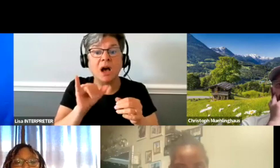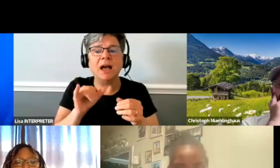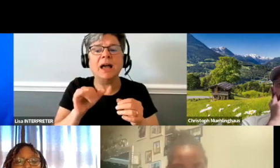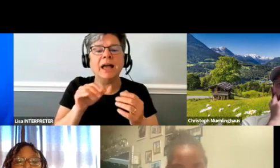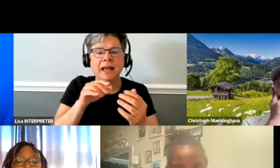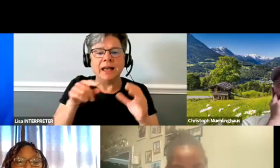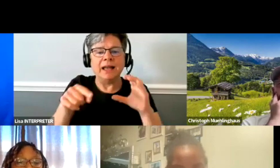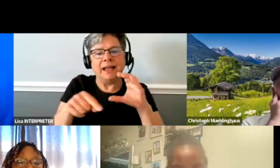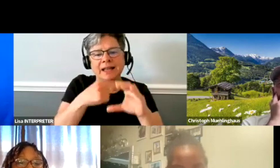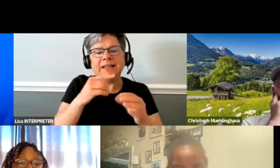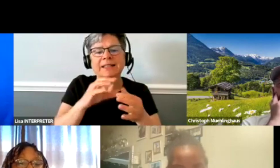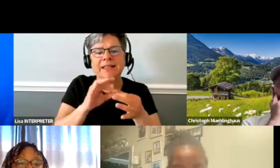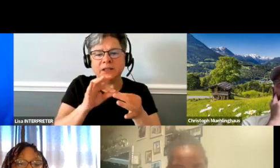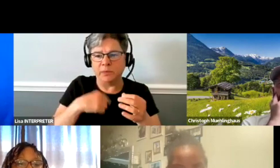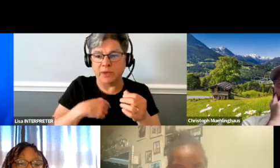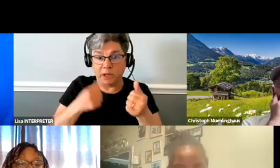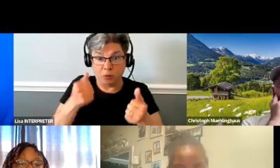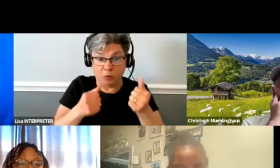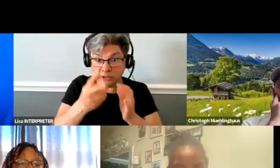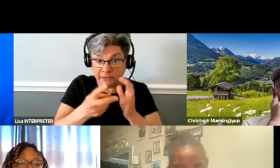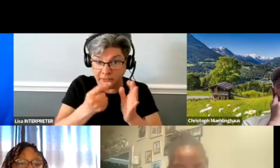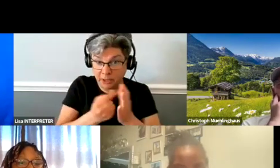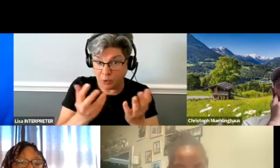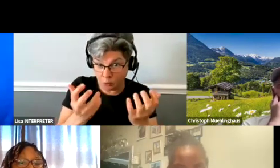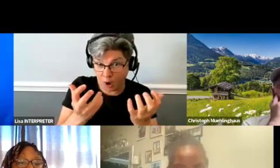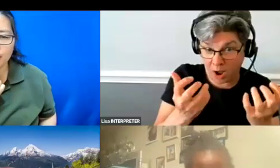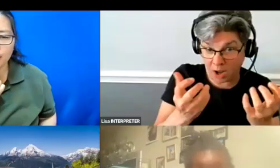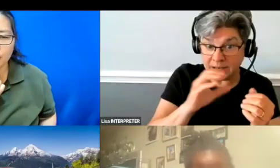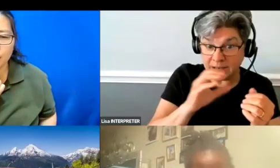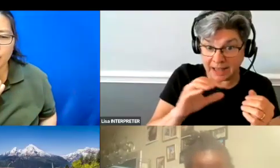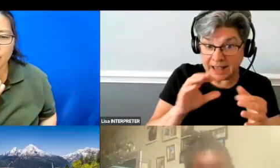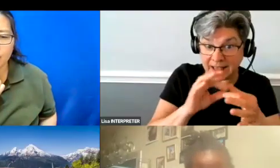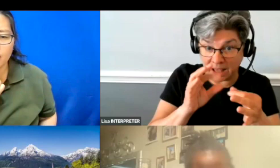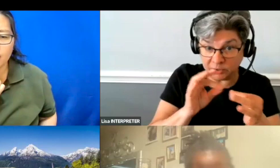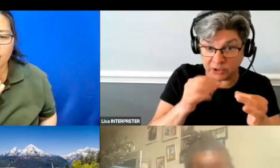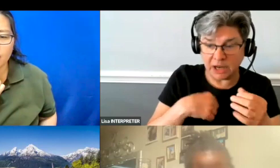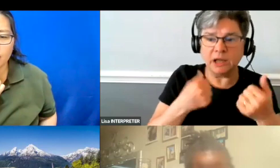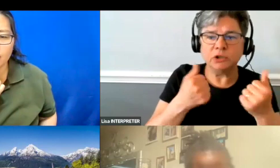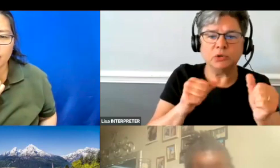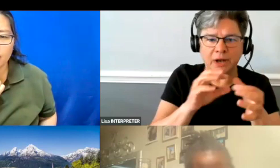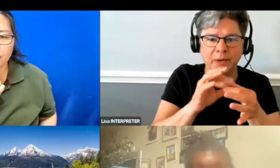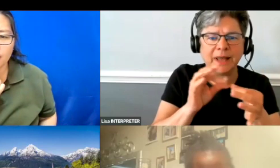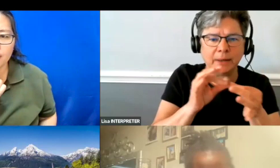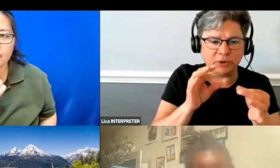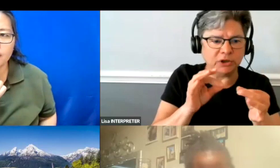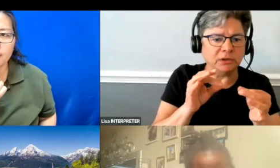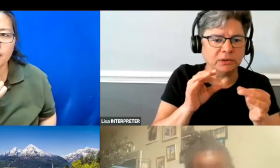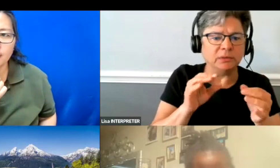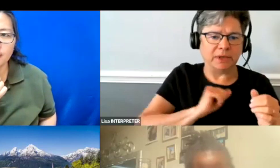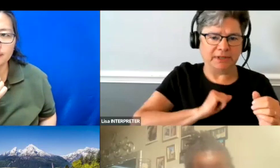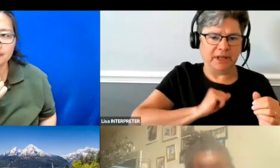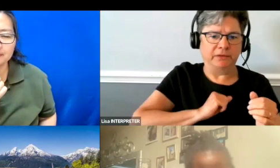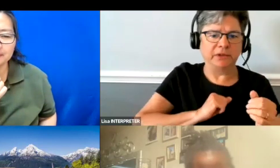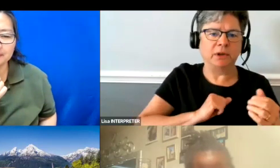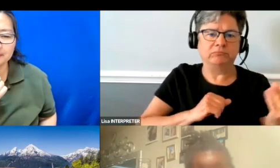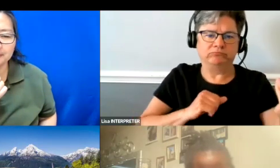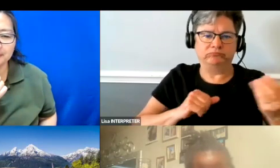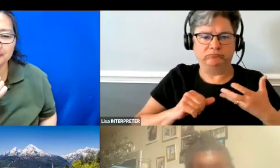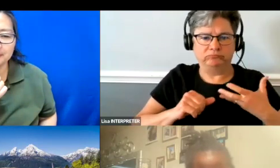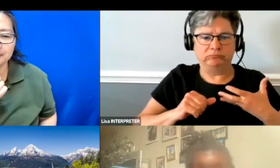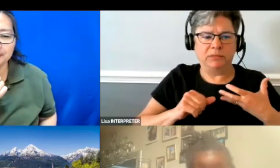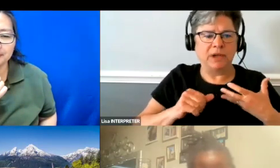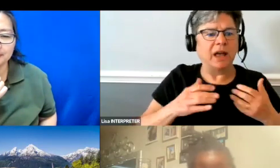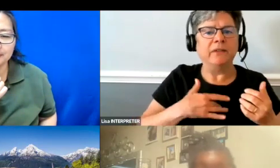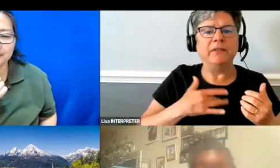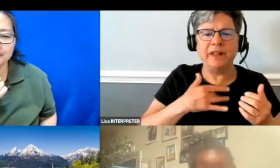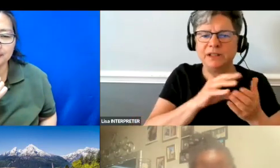text. Which video you want caption, and I can see if I can caption it in the background. Because I have a feeling